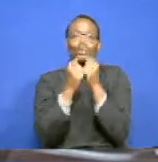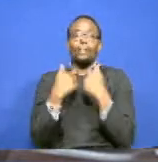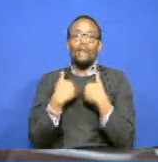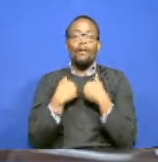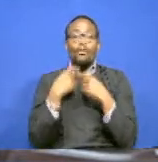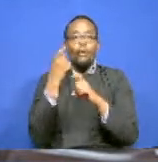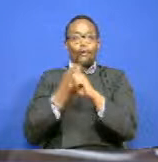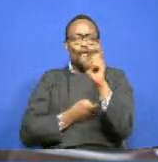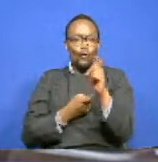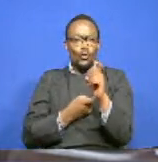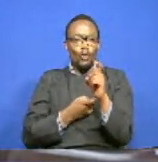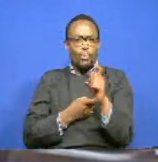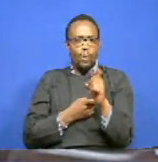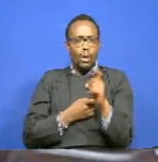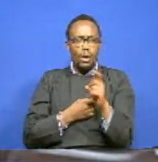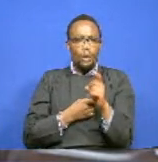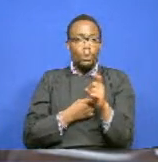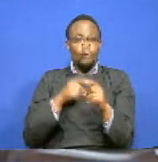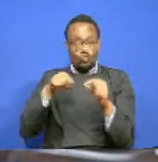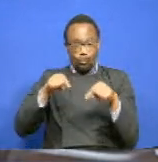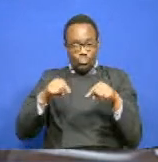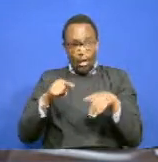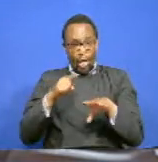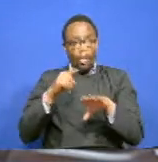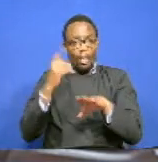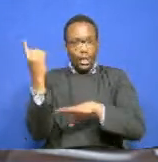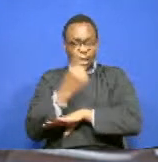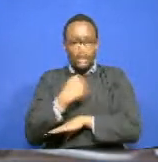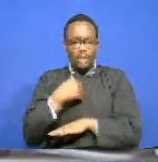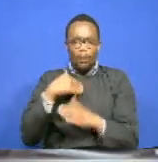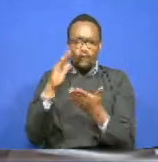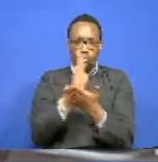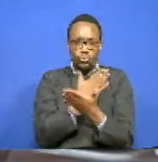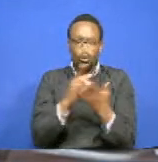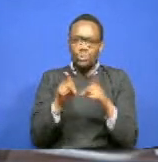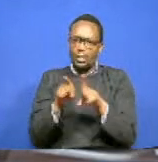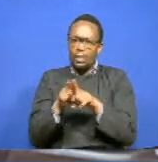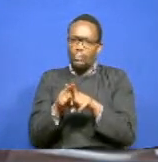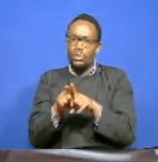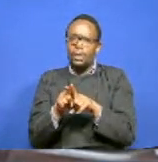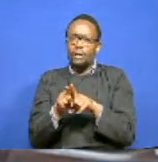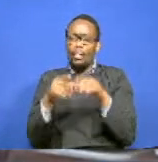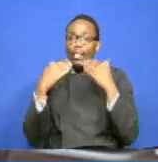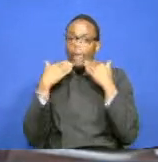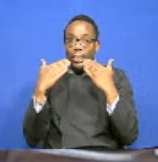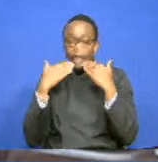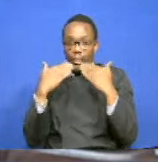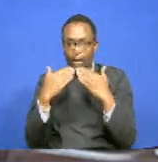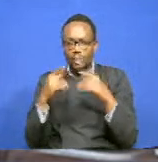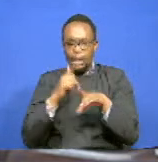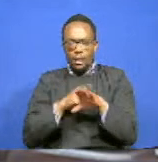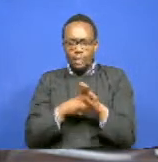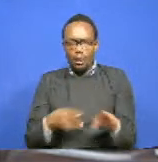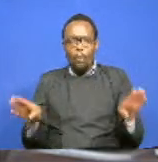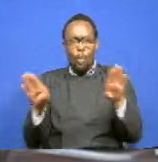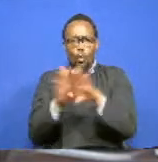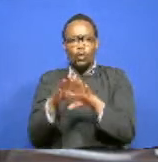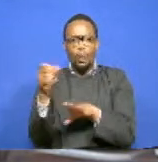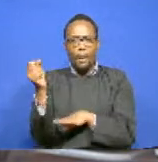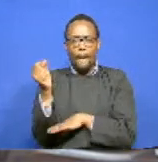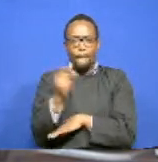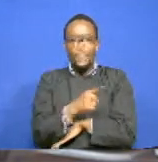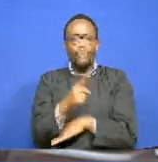is particularly musical, and it's also the day of Thanksgiving, as we end the month of